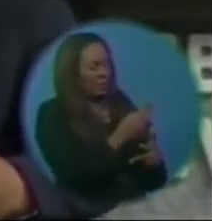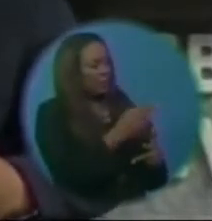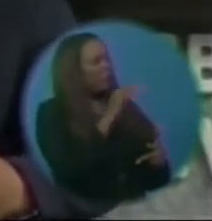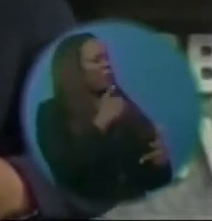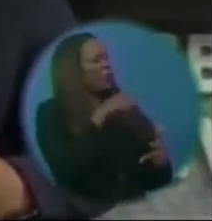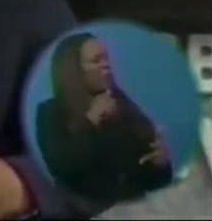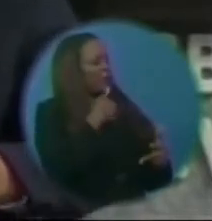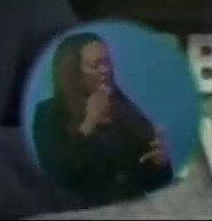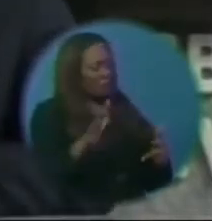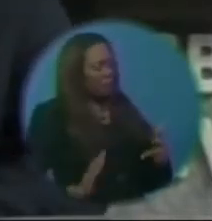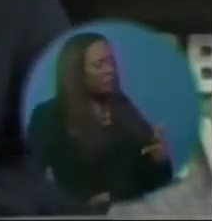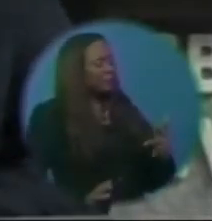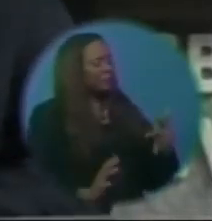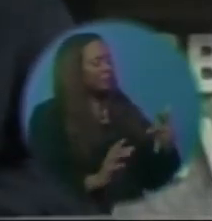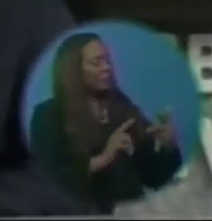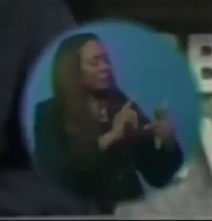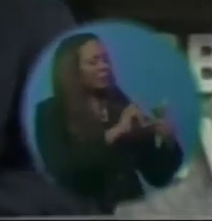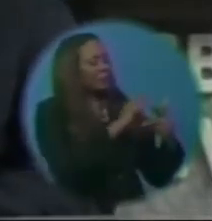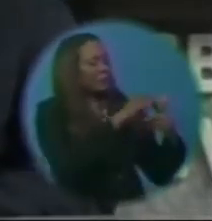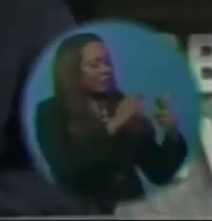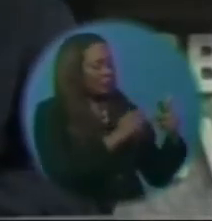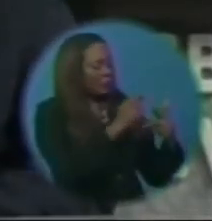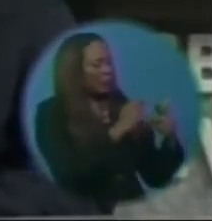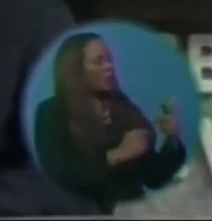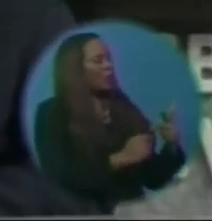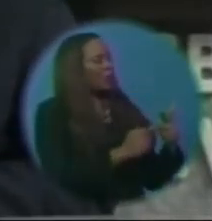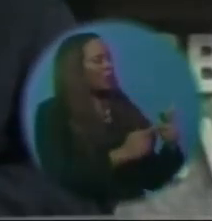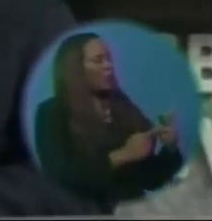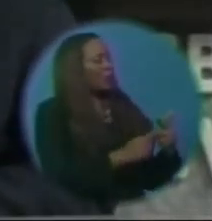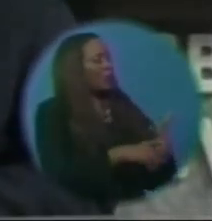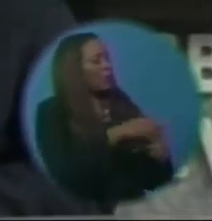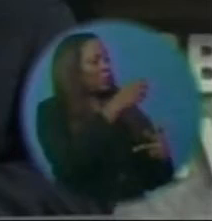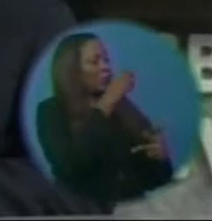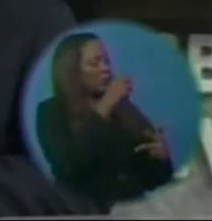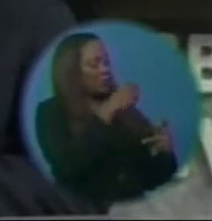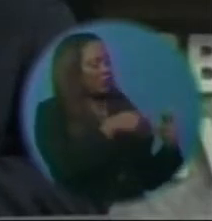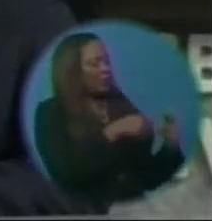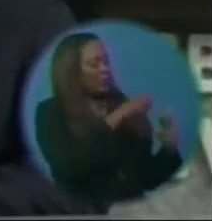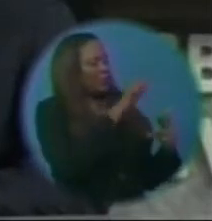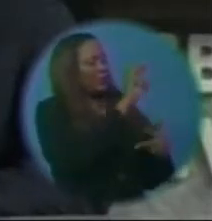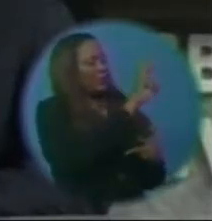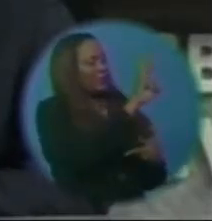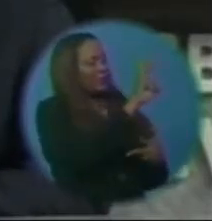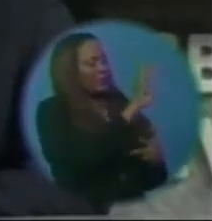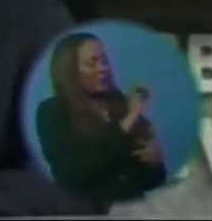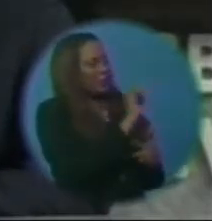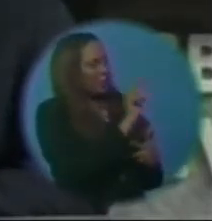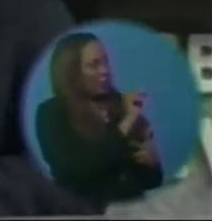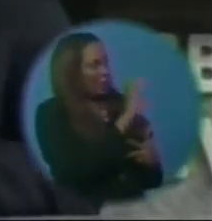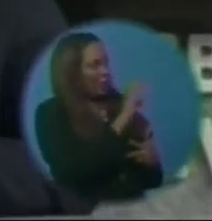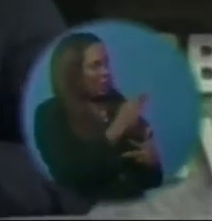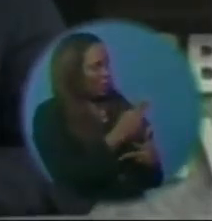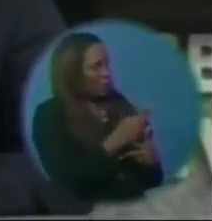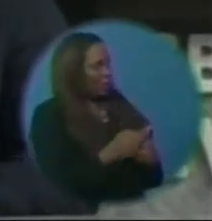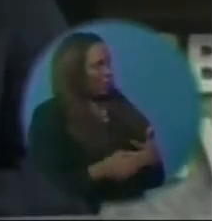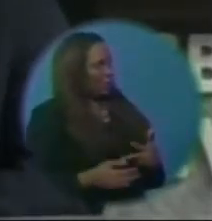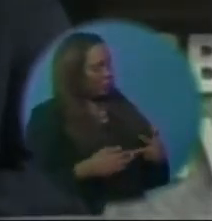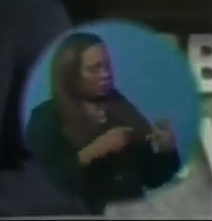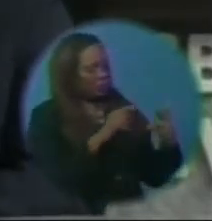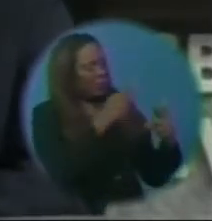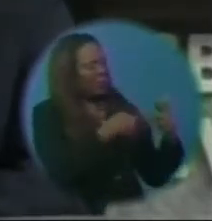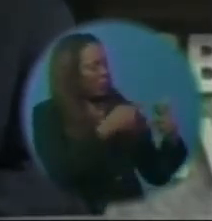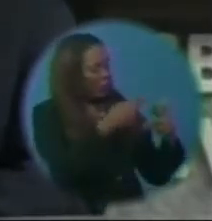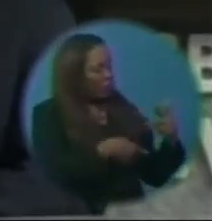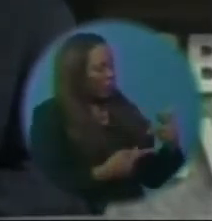right now. We also have 2 6-inch pumps, trash pumps. One is at the Old Scotia Bank, which is a system with the